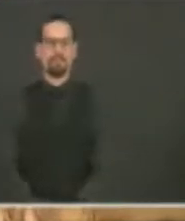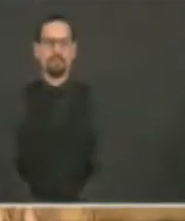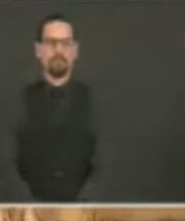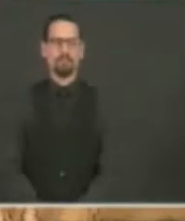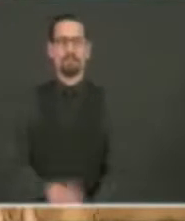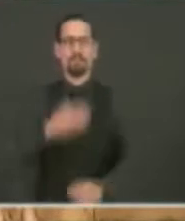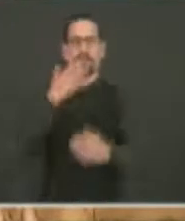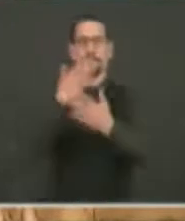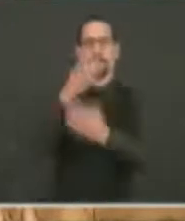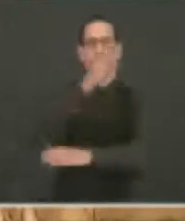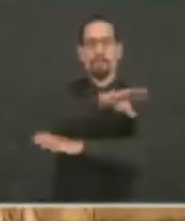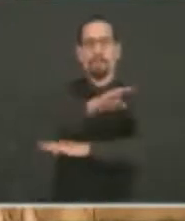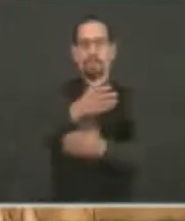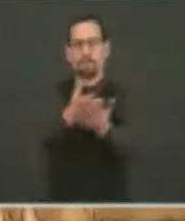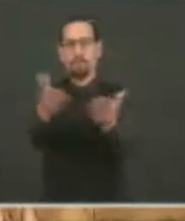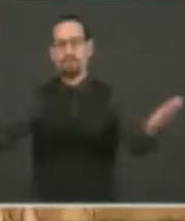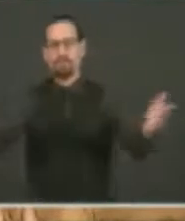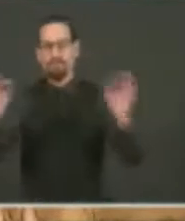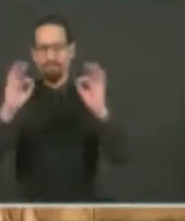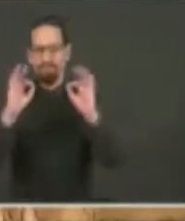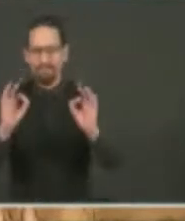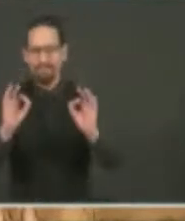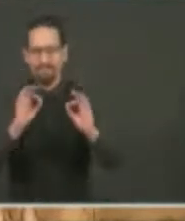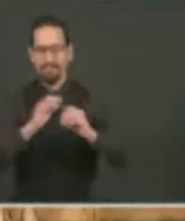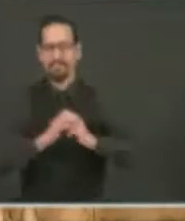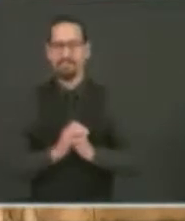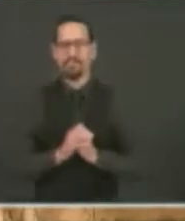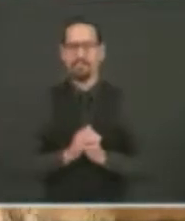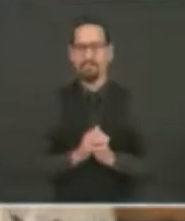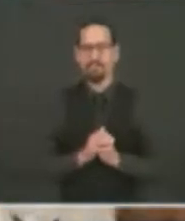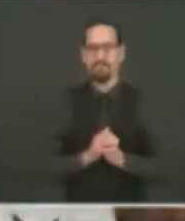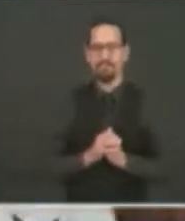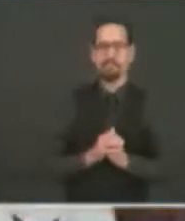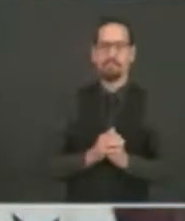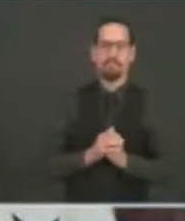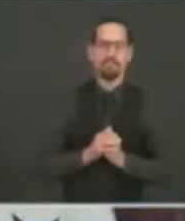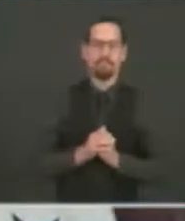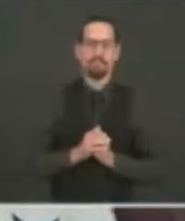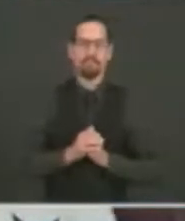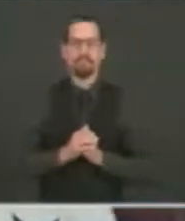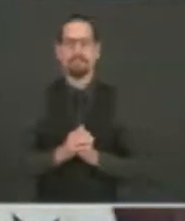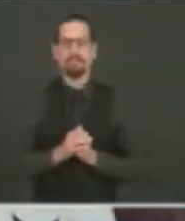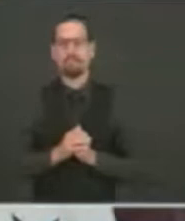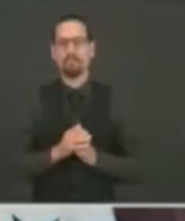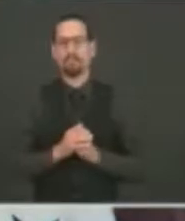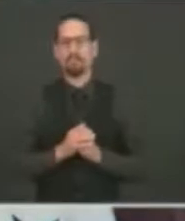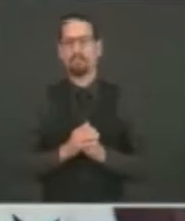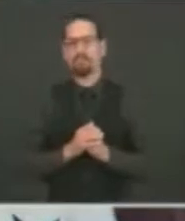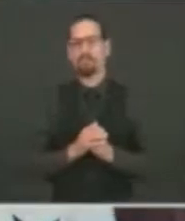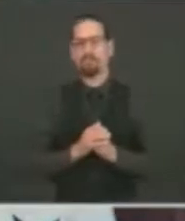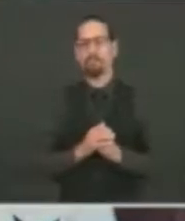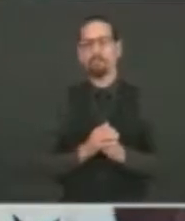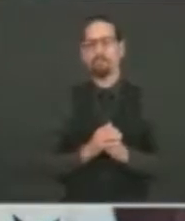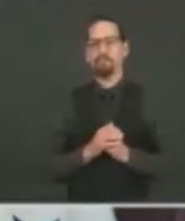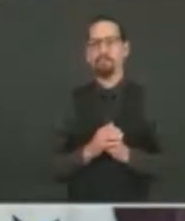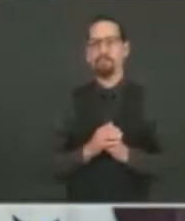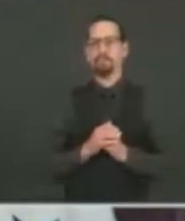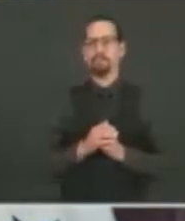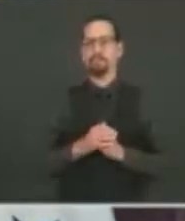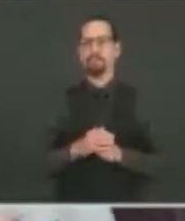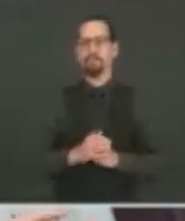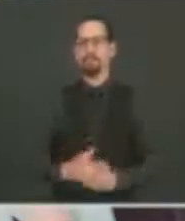It's a warm, sunny day. Happy Wednesday. So I want to thank everybody for tuning in to our regular Wednesday